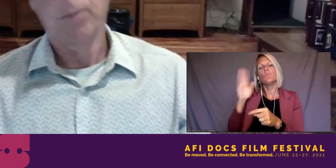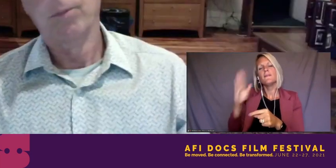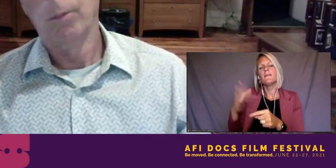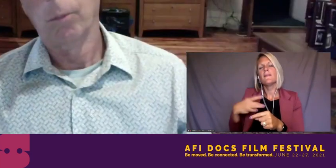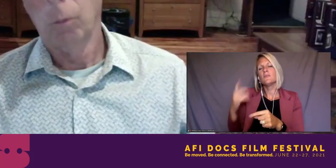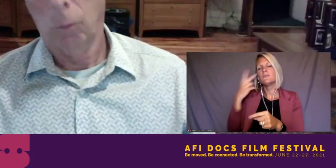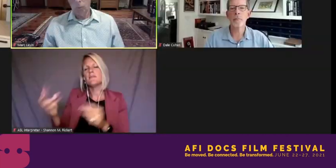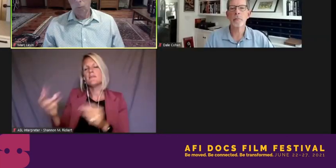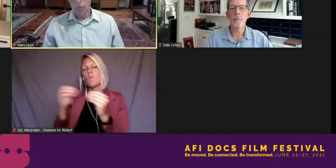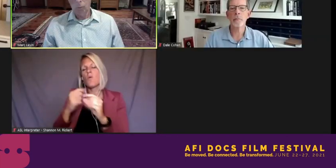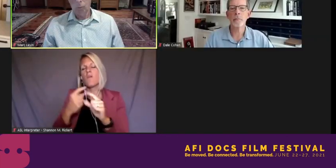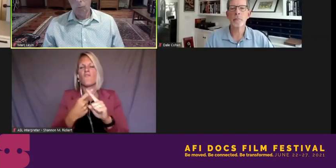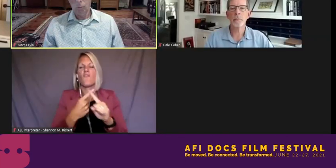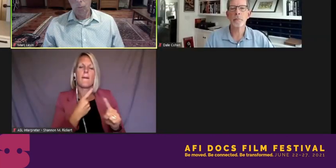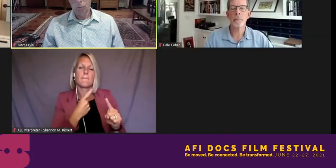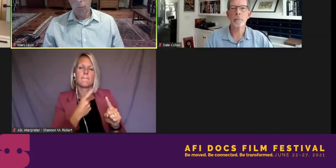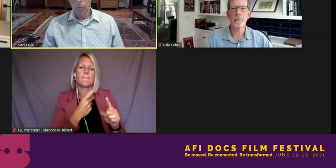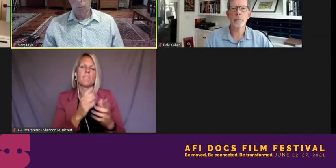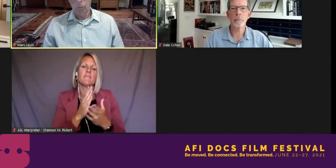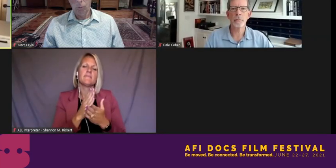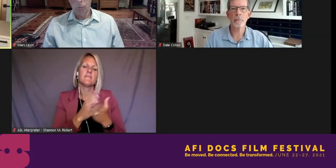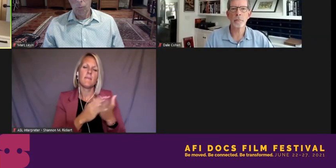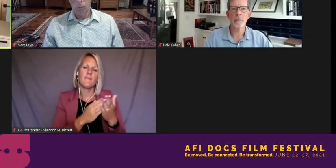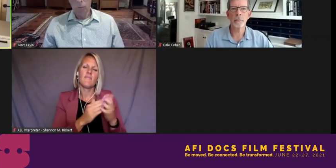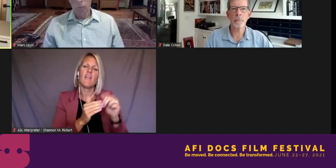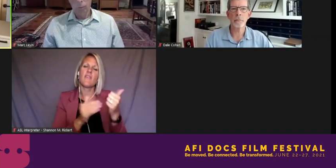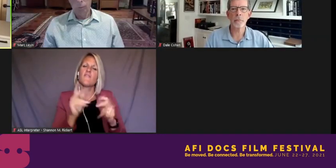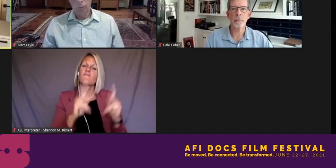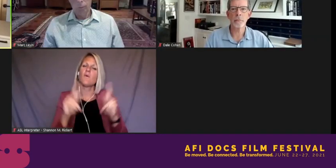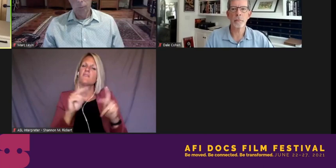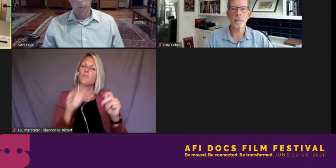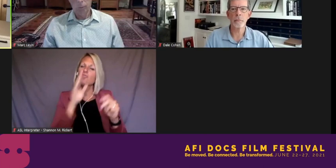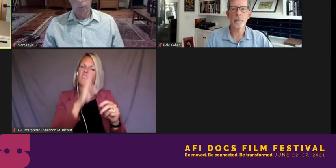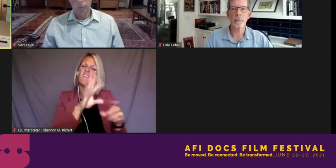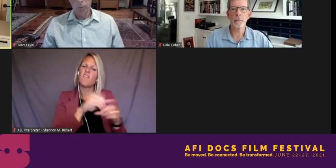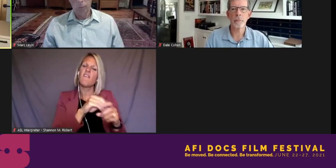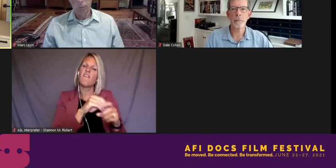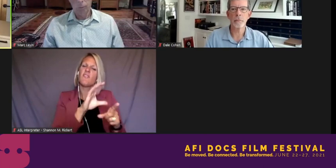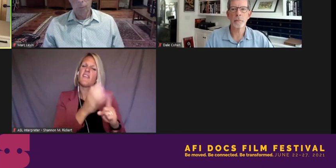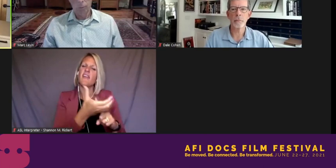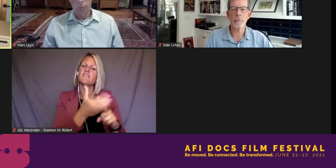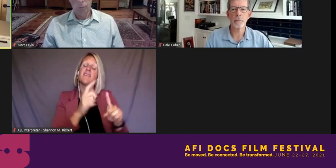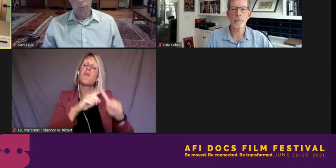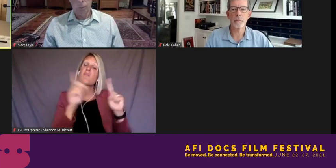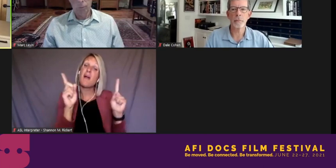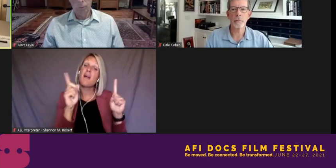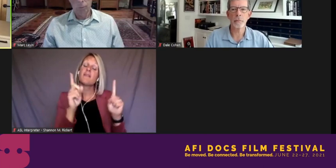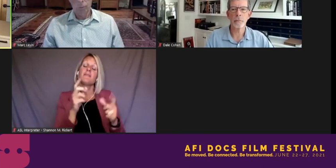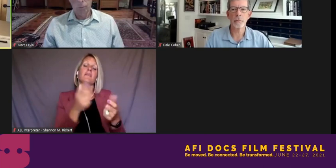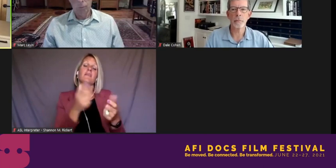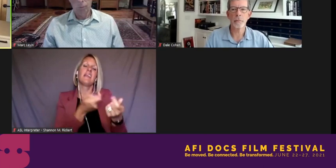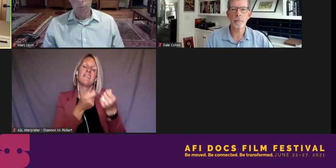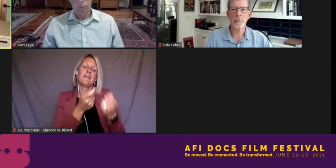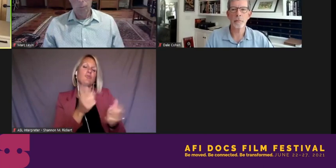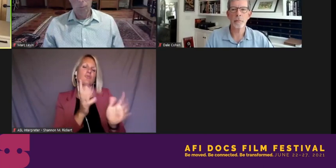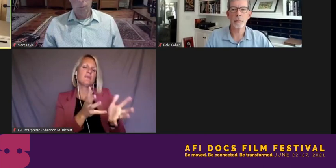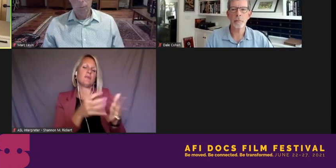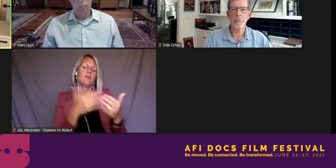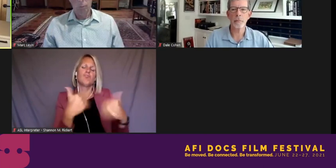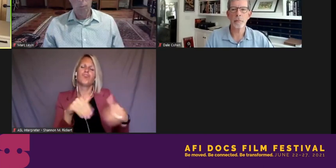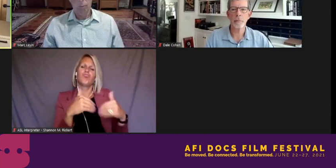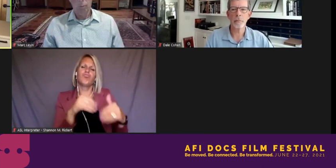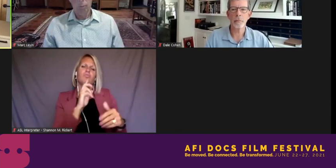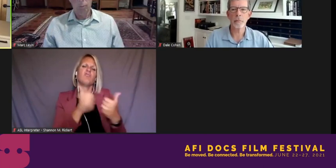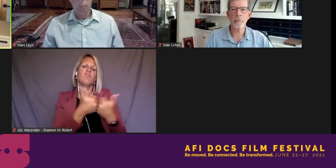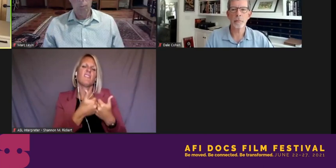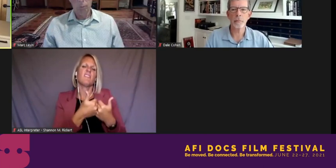from, um, some of the other folks who were directly involved with the case. But getting them to speak was, um, was really a